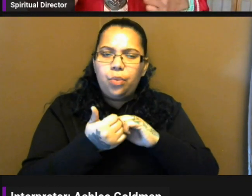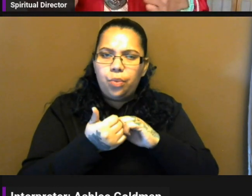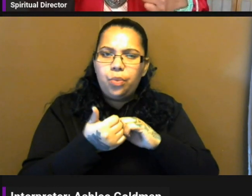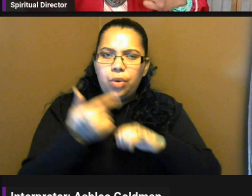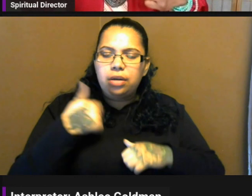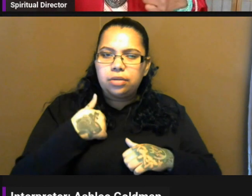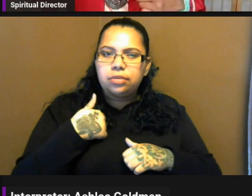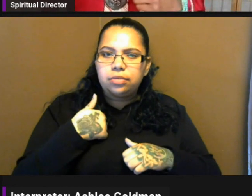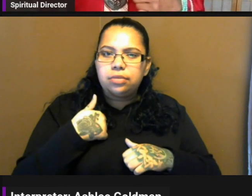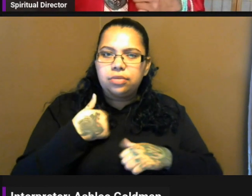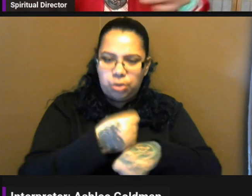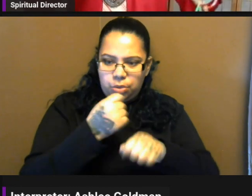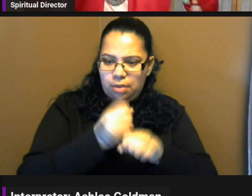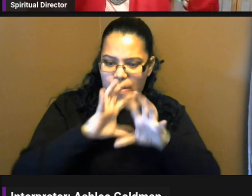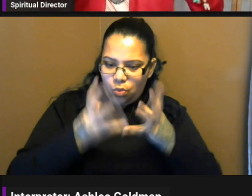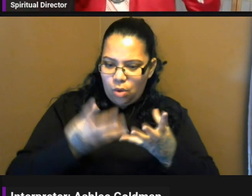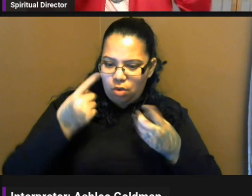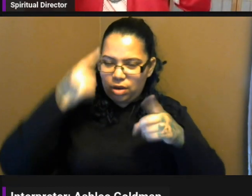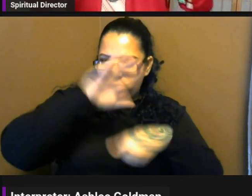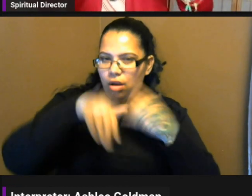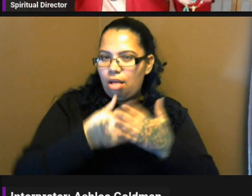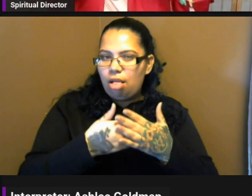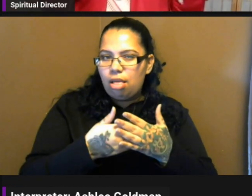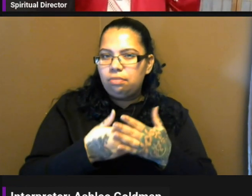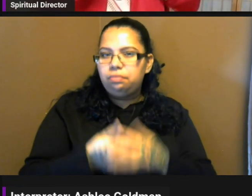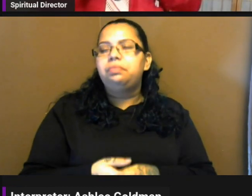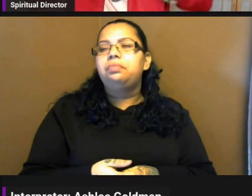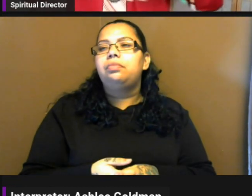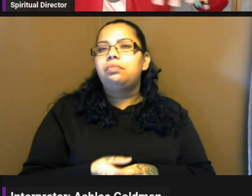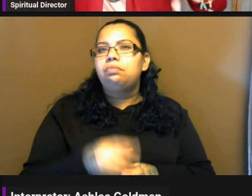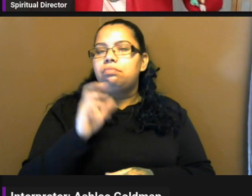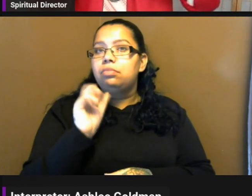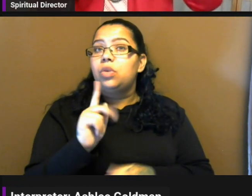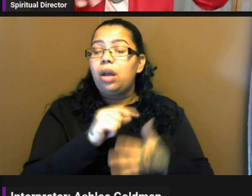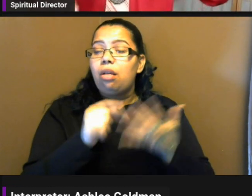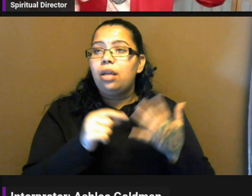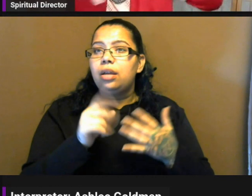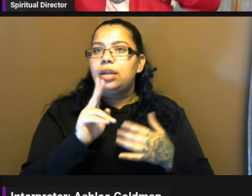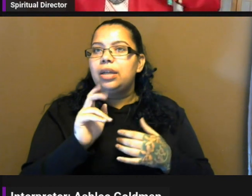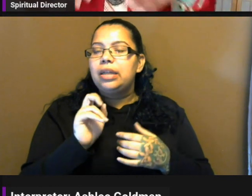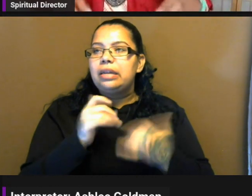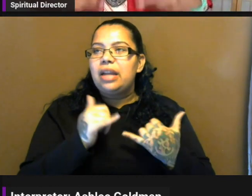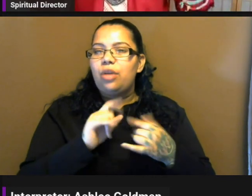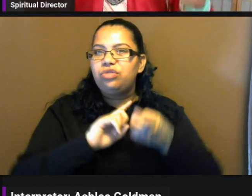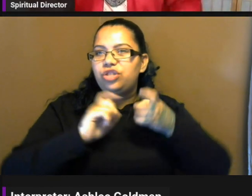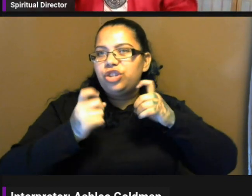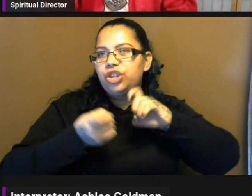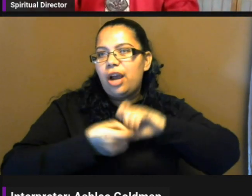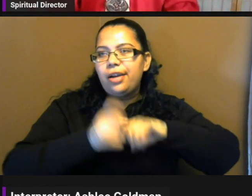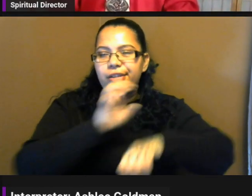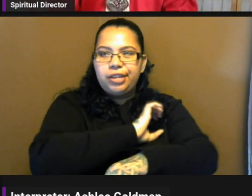up to create a world that works for all? See, all of these now change the energy